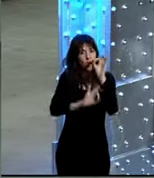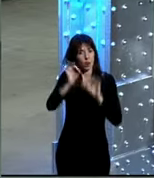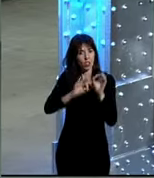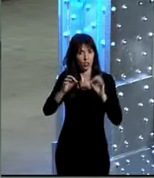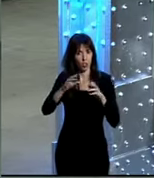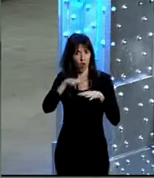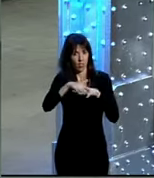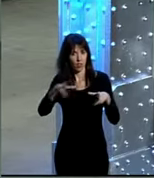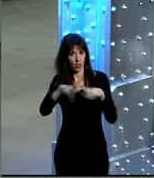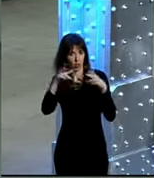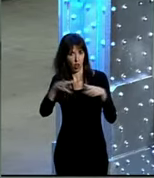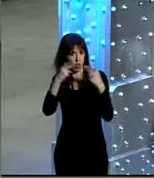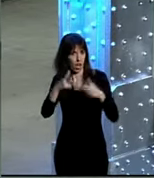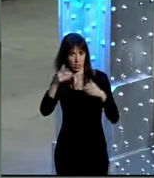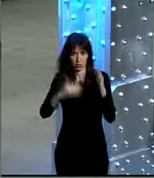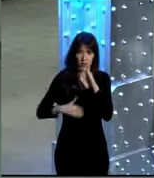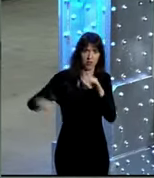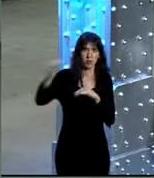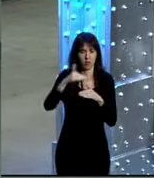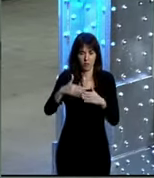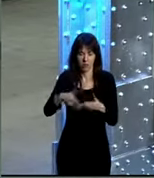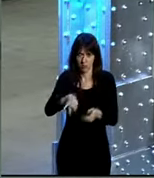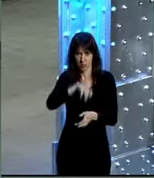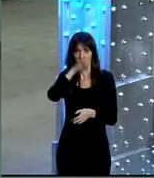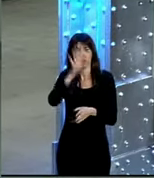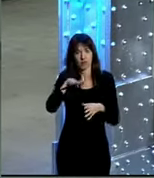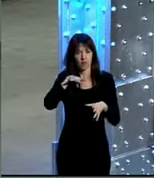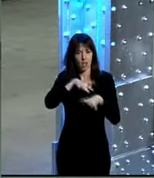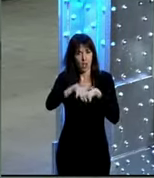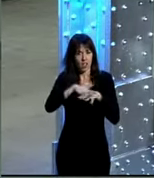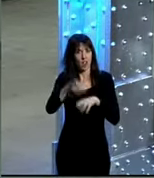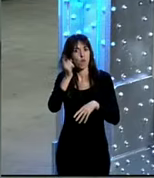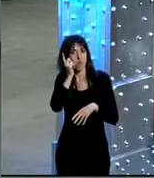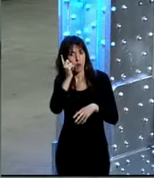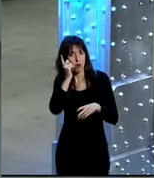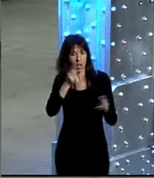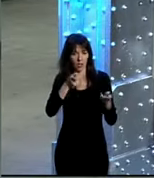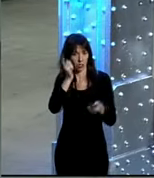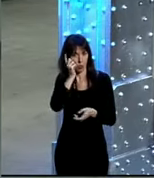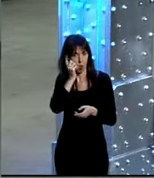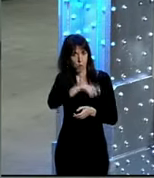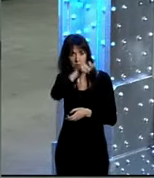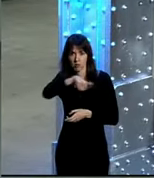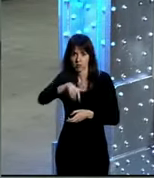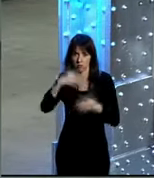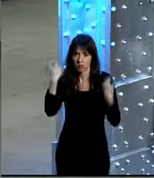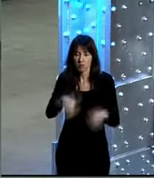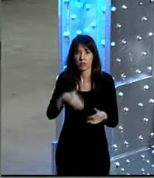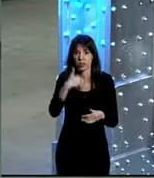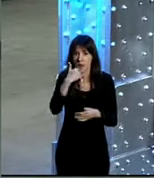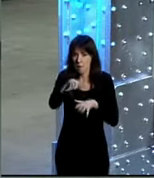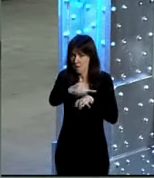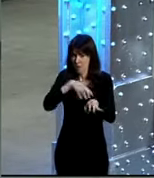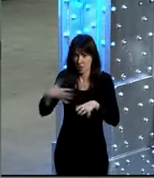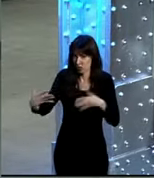And 20% in the social networks, above 20% in social networks, and mobile networks penetration is 93%. So I